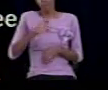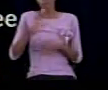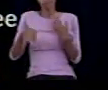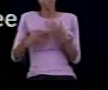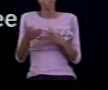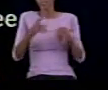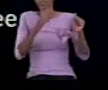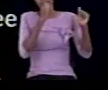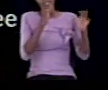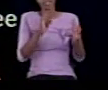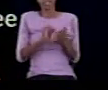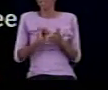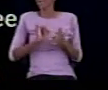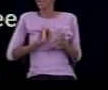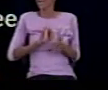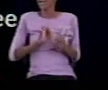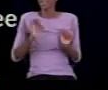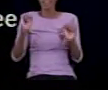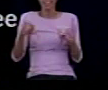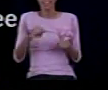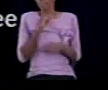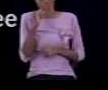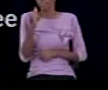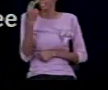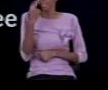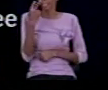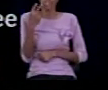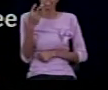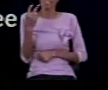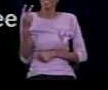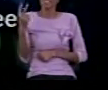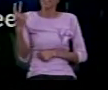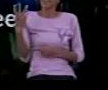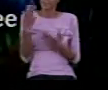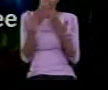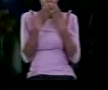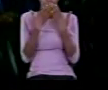for all the blessings that I cannot see.